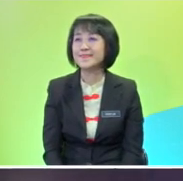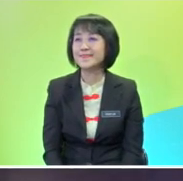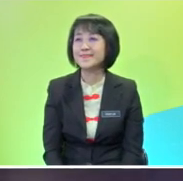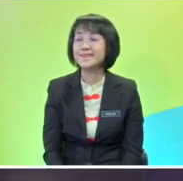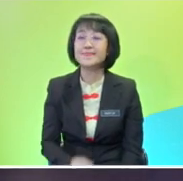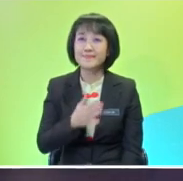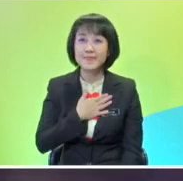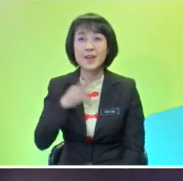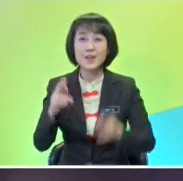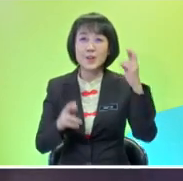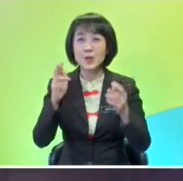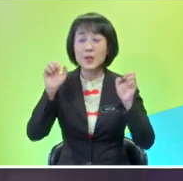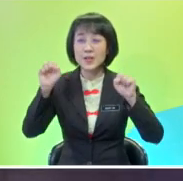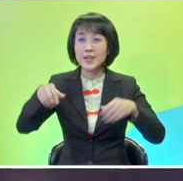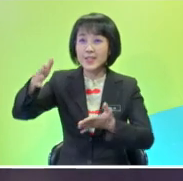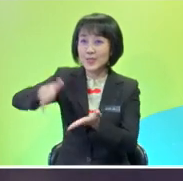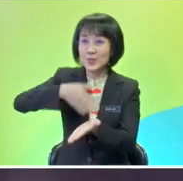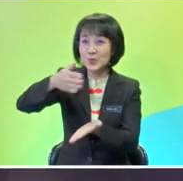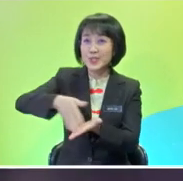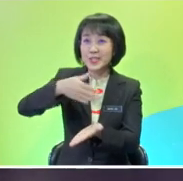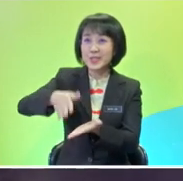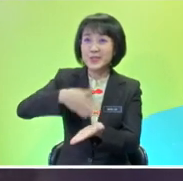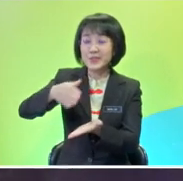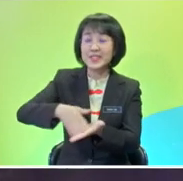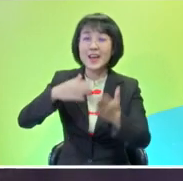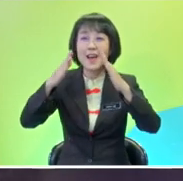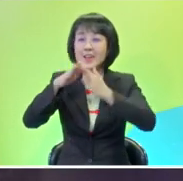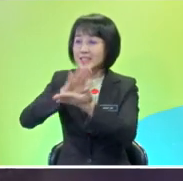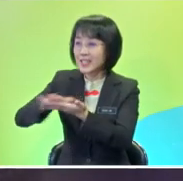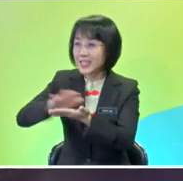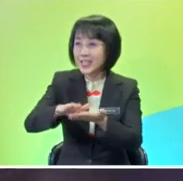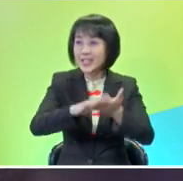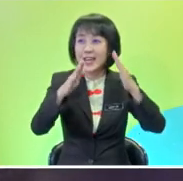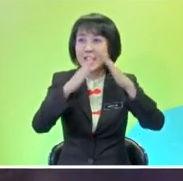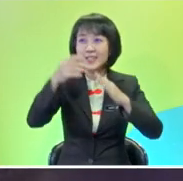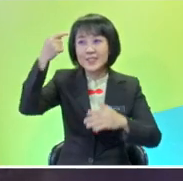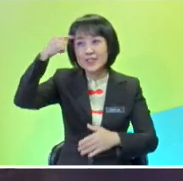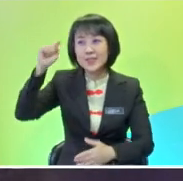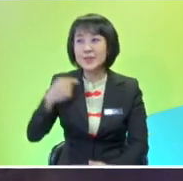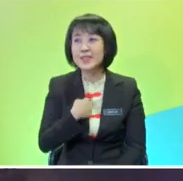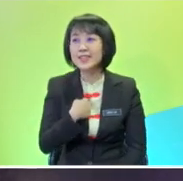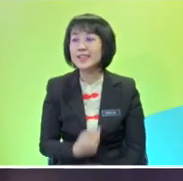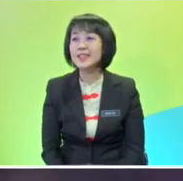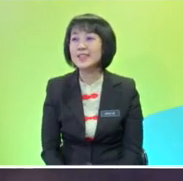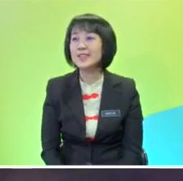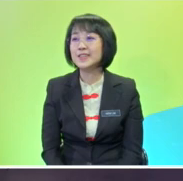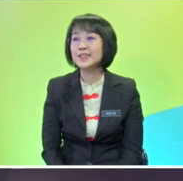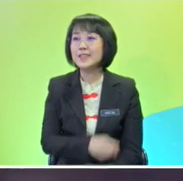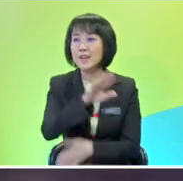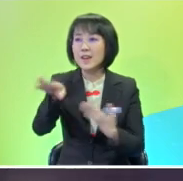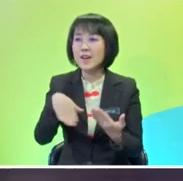robot. My robot can do the laundry, so I don't have to do them. Okay. Everyone, are you ready with your